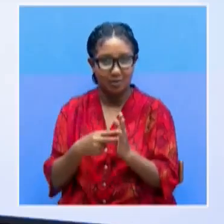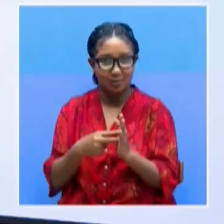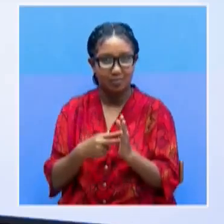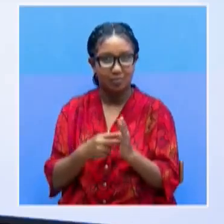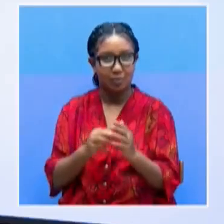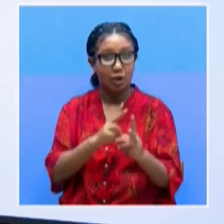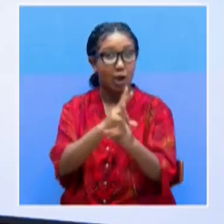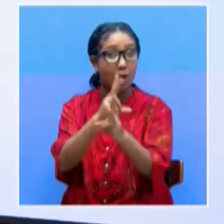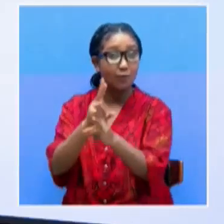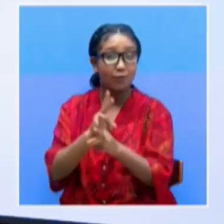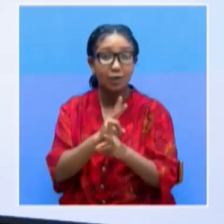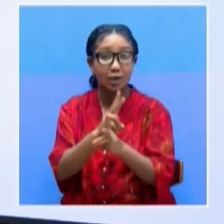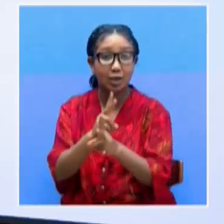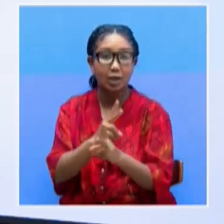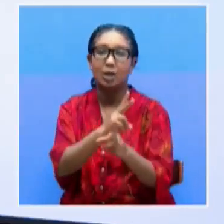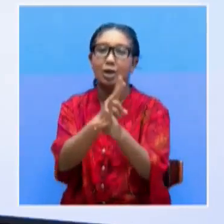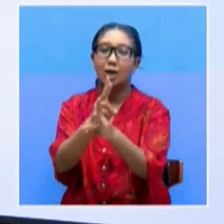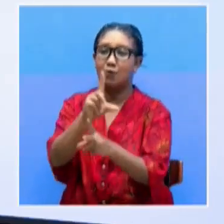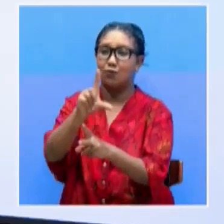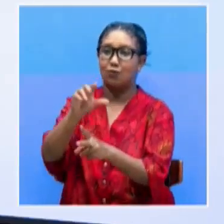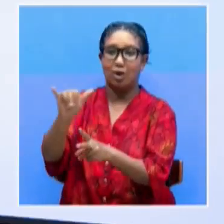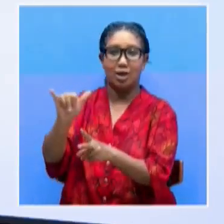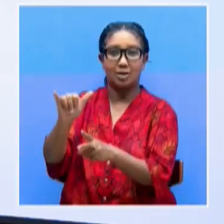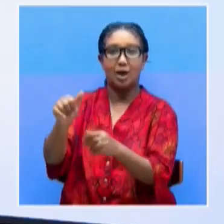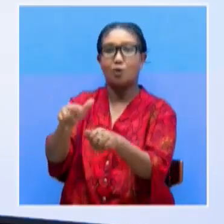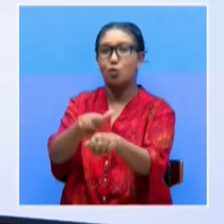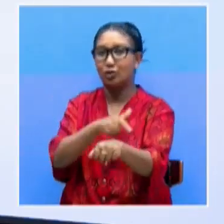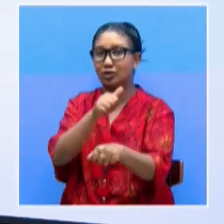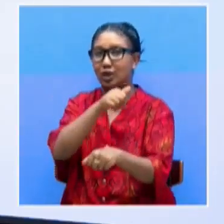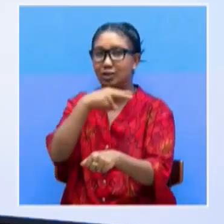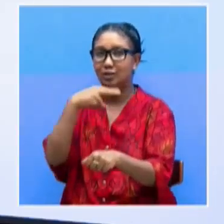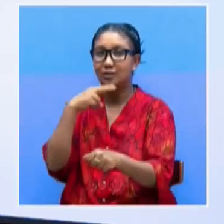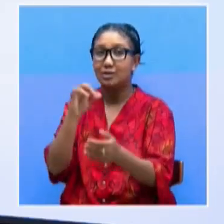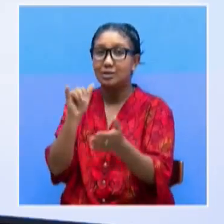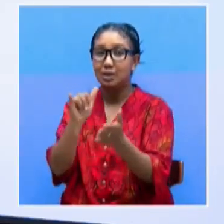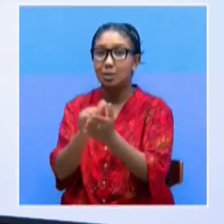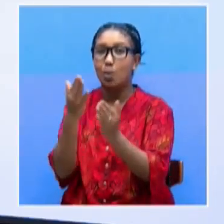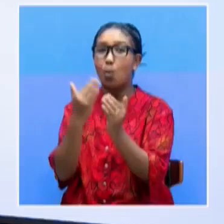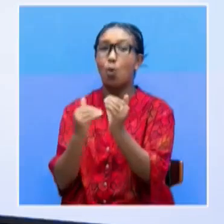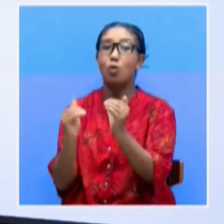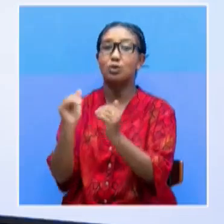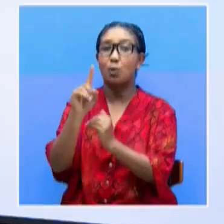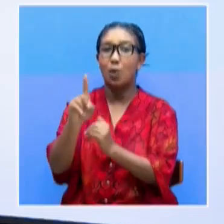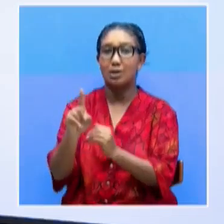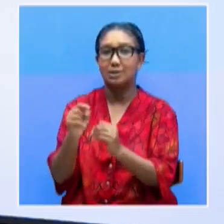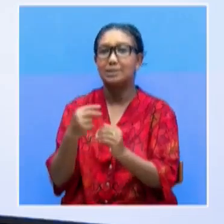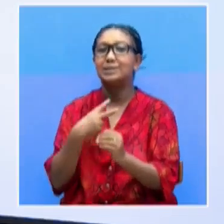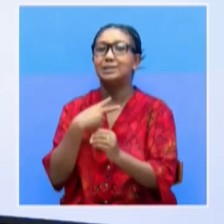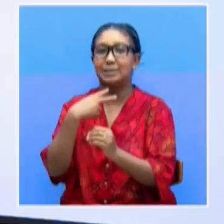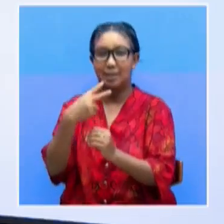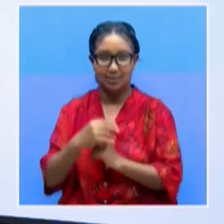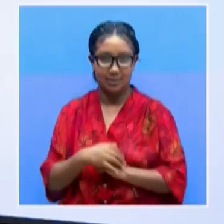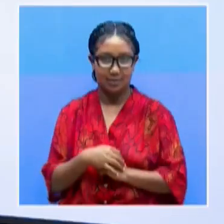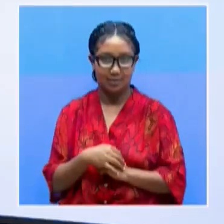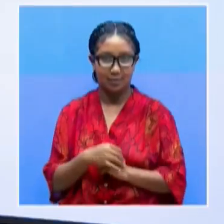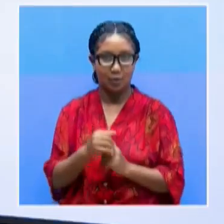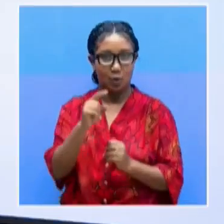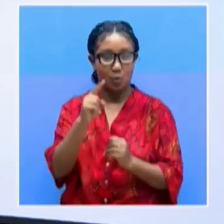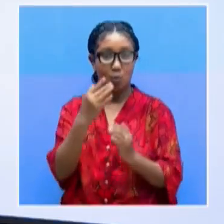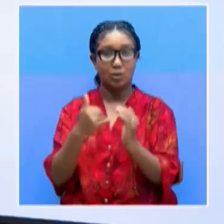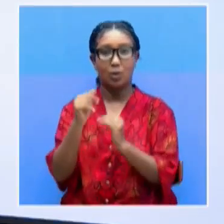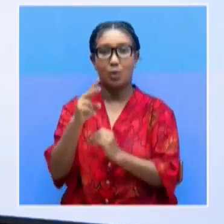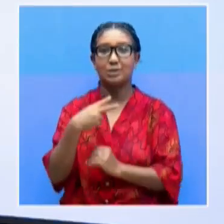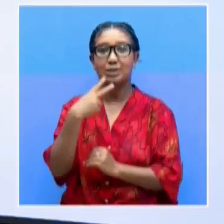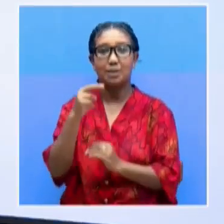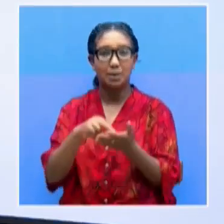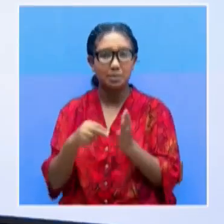Careful, carefully. These are the longest adjectives that has more than one syllable. Okay? More than one